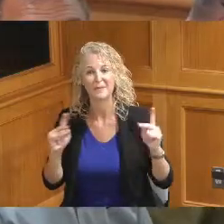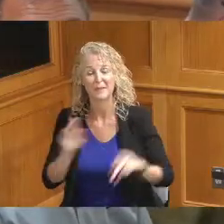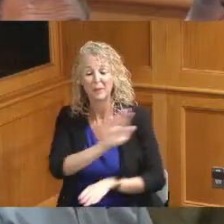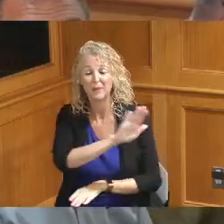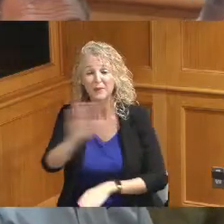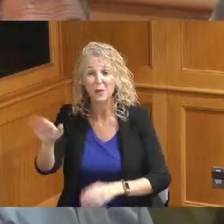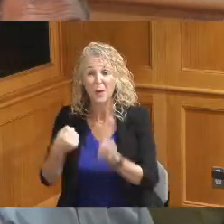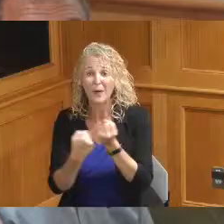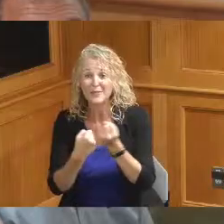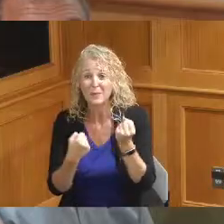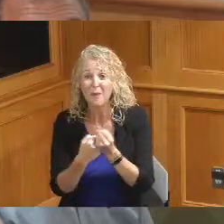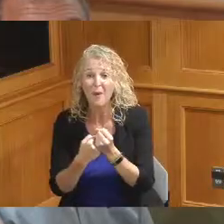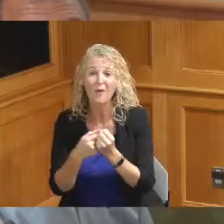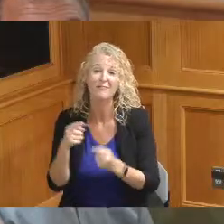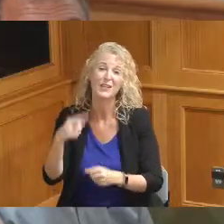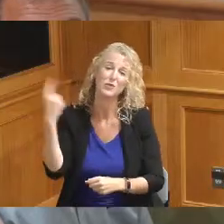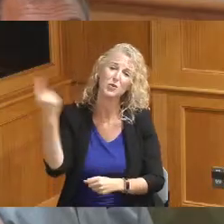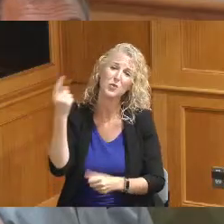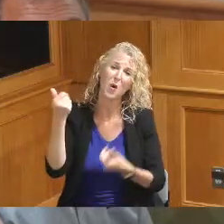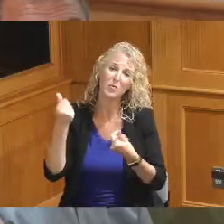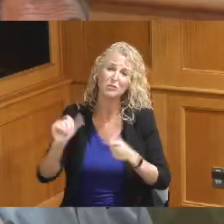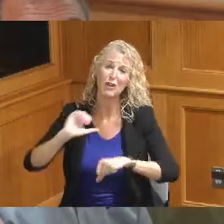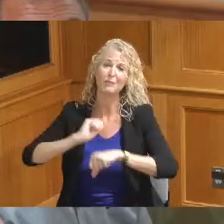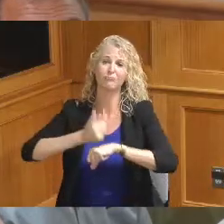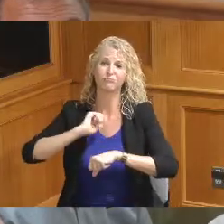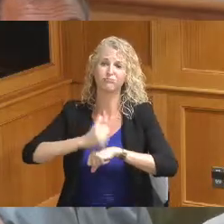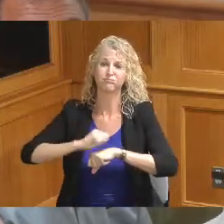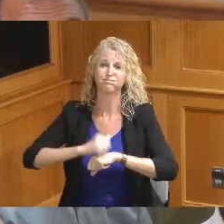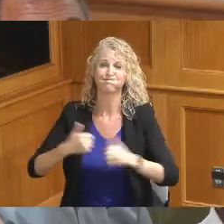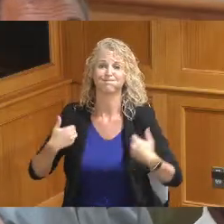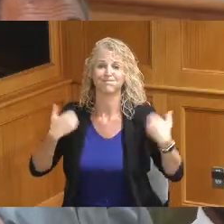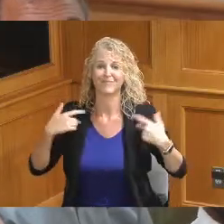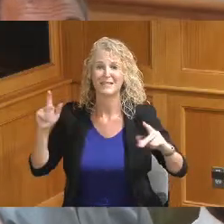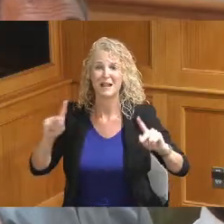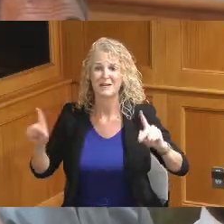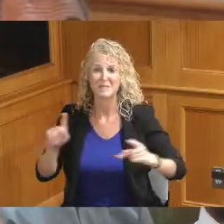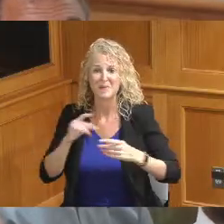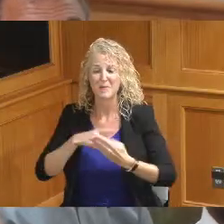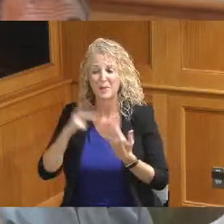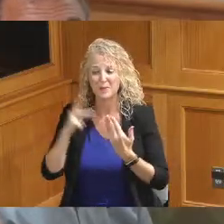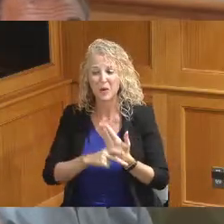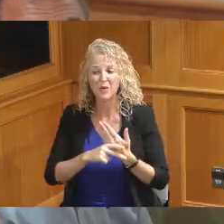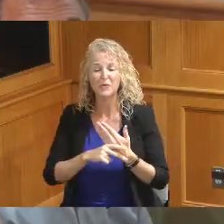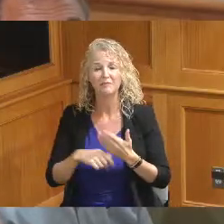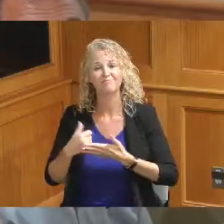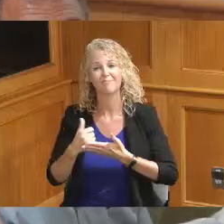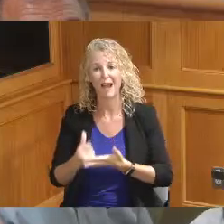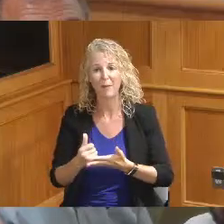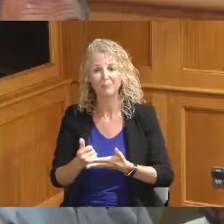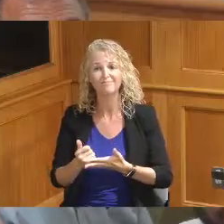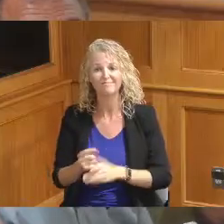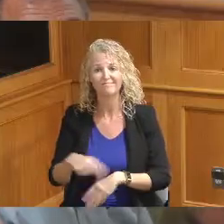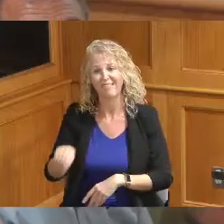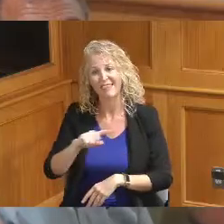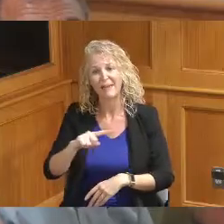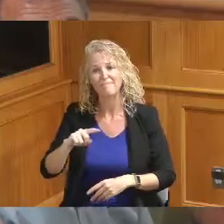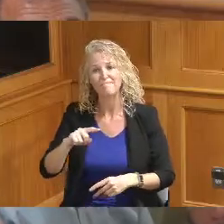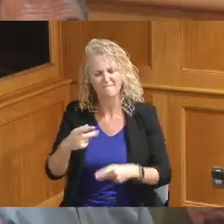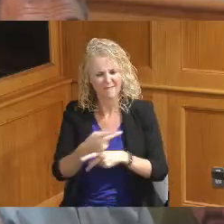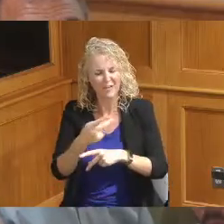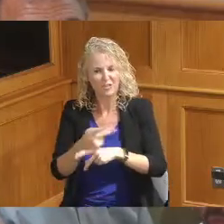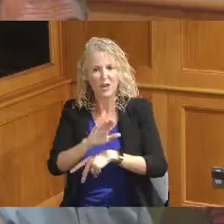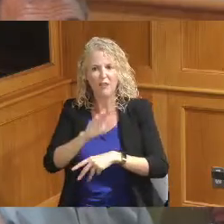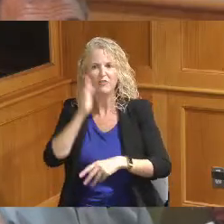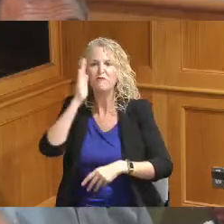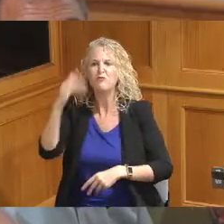all constantly trying to get programming for young people. This just gives an opportunity for them to get out here and really figure out what they